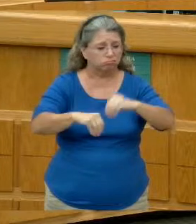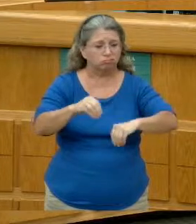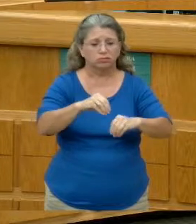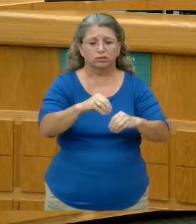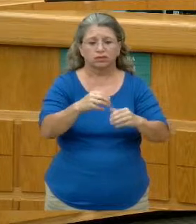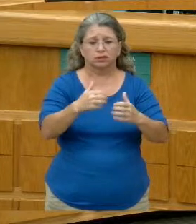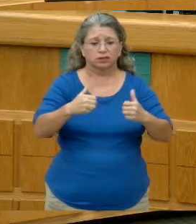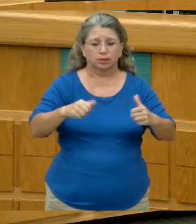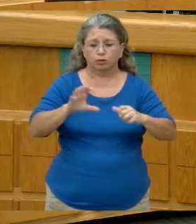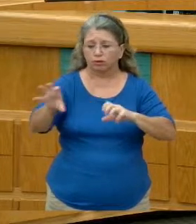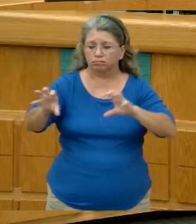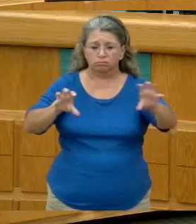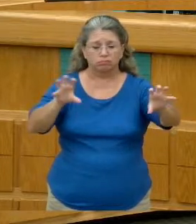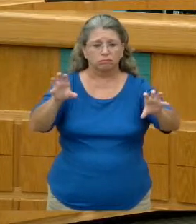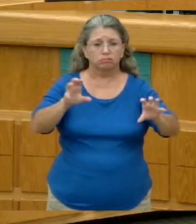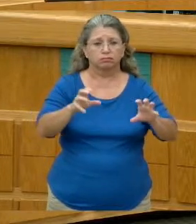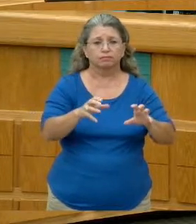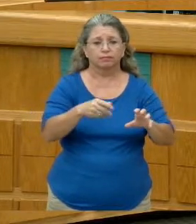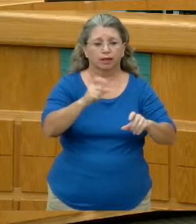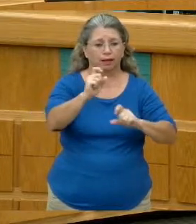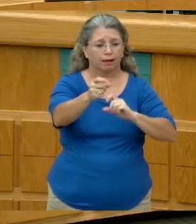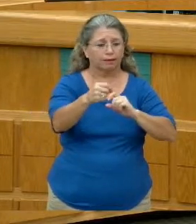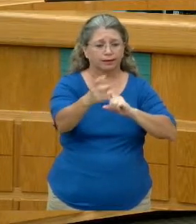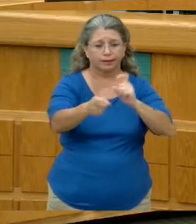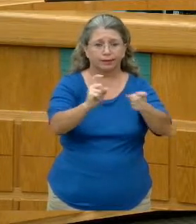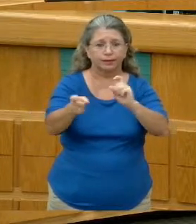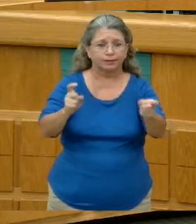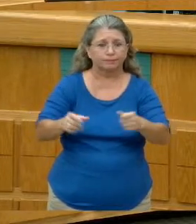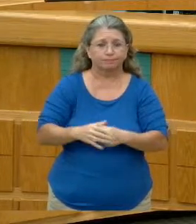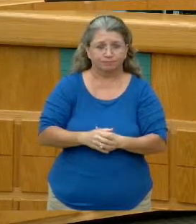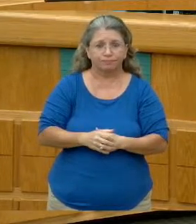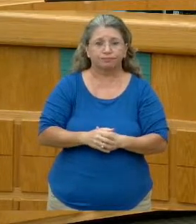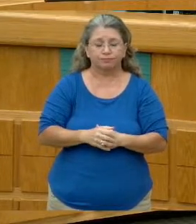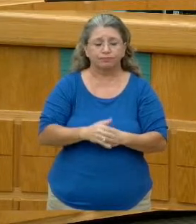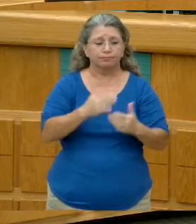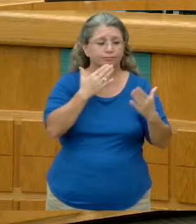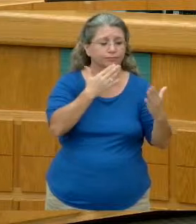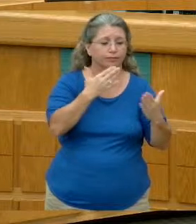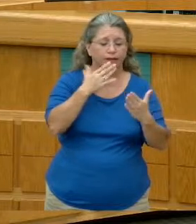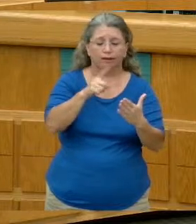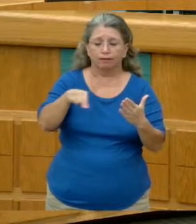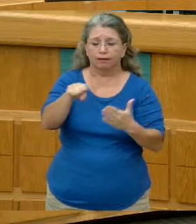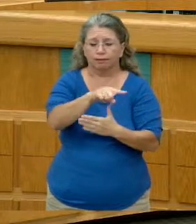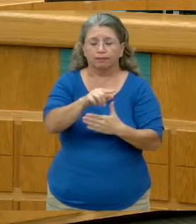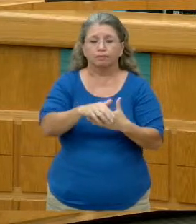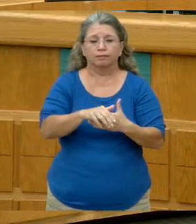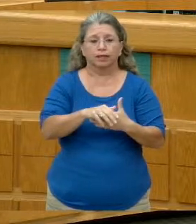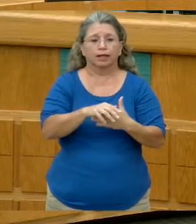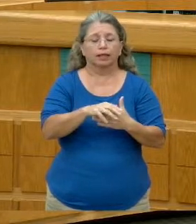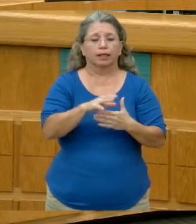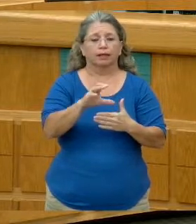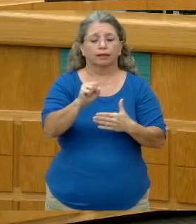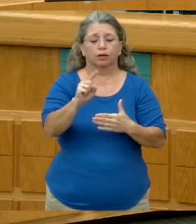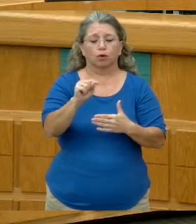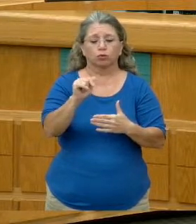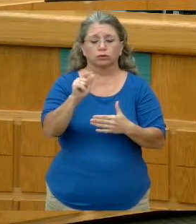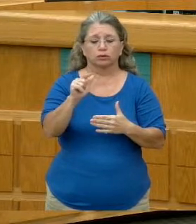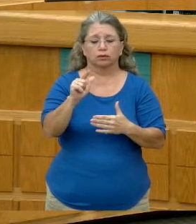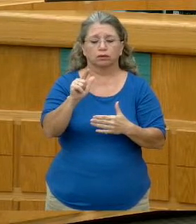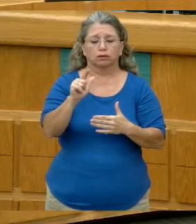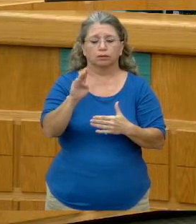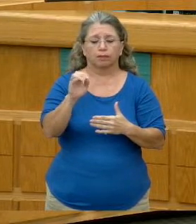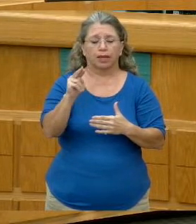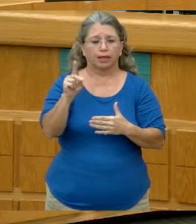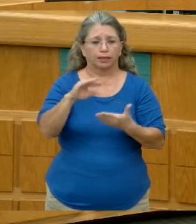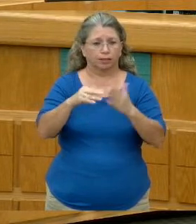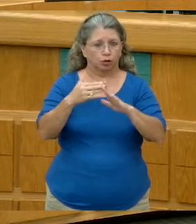them separated and sorted and handed out. So thank you to them and the Coastal Bend Community Foundation for their effort in